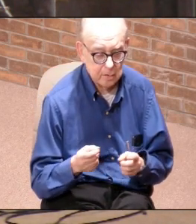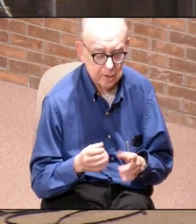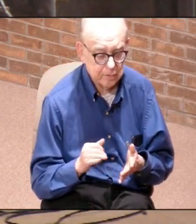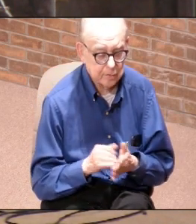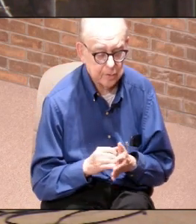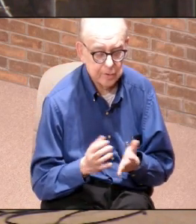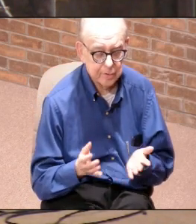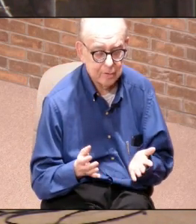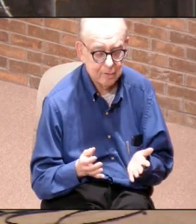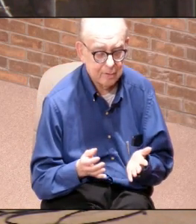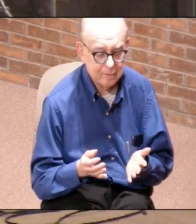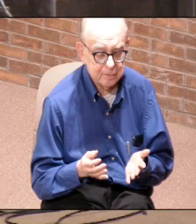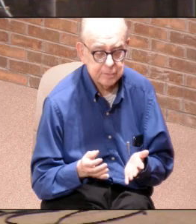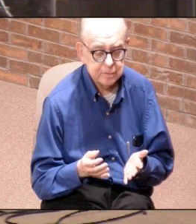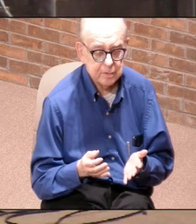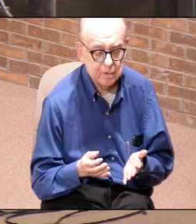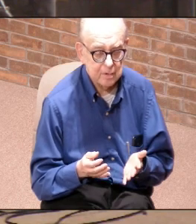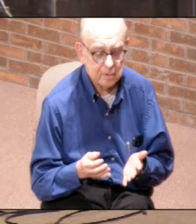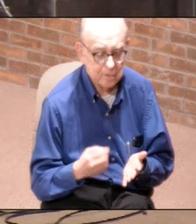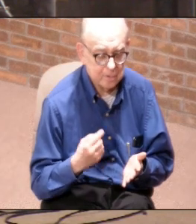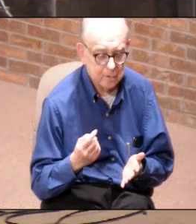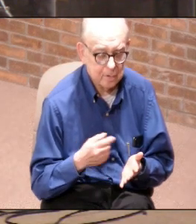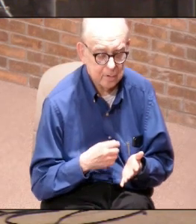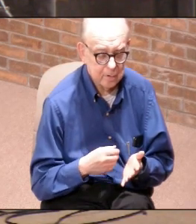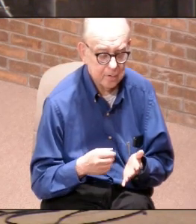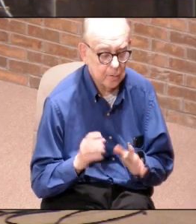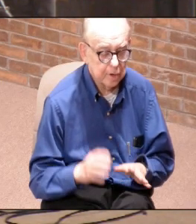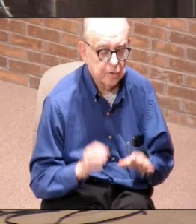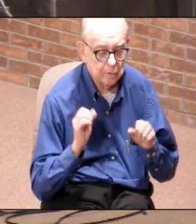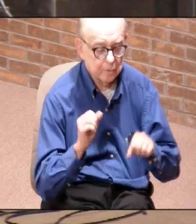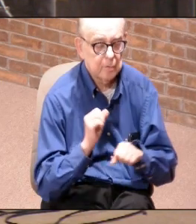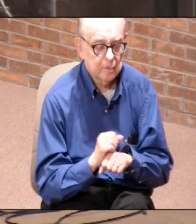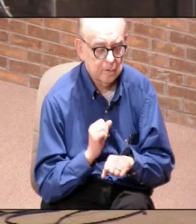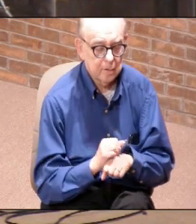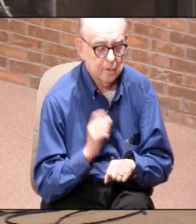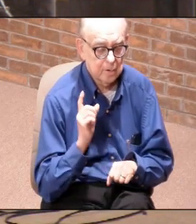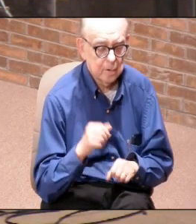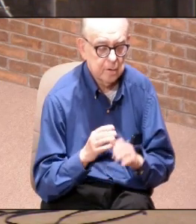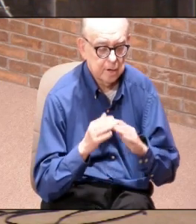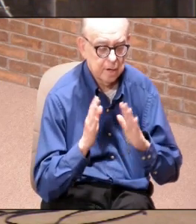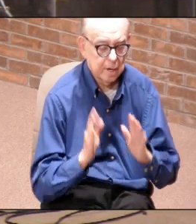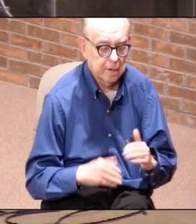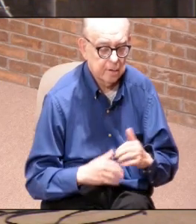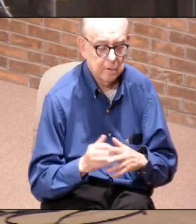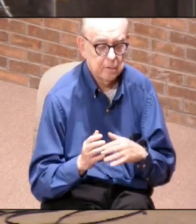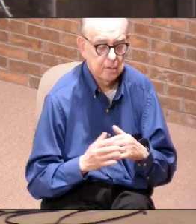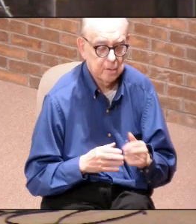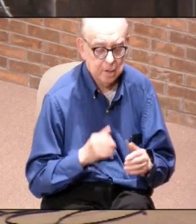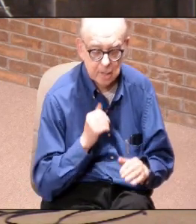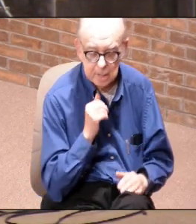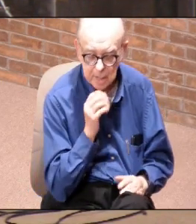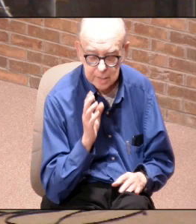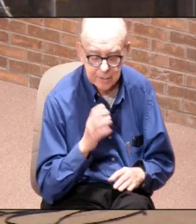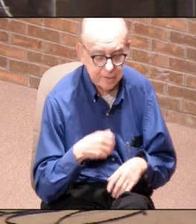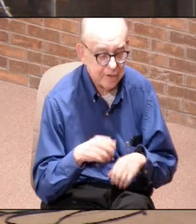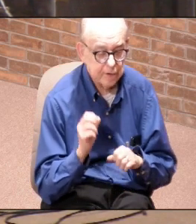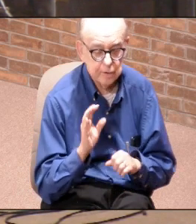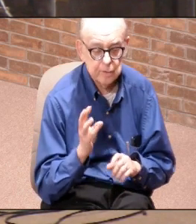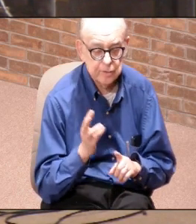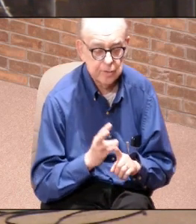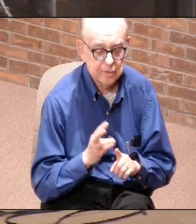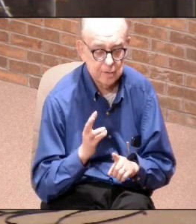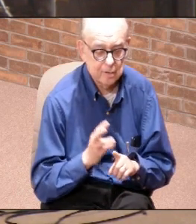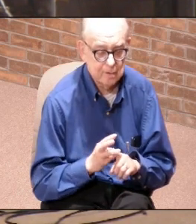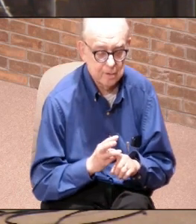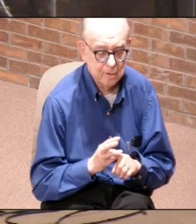anyway. You know, when we can perform miracles. If you need a house built, it won't take you 6 months.